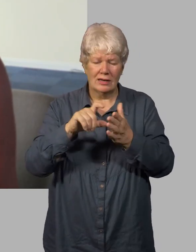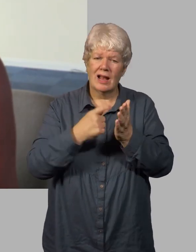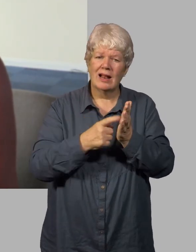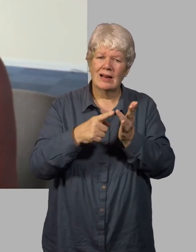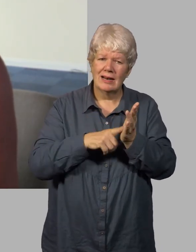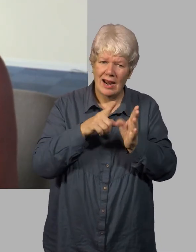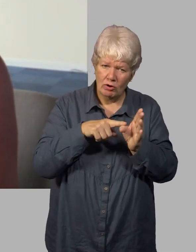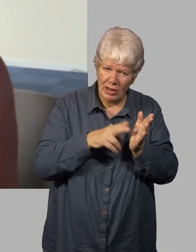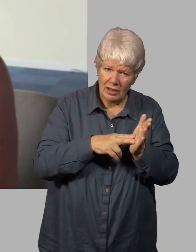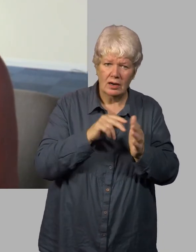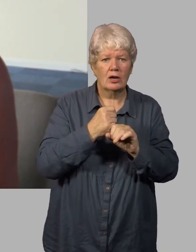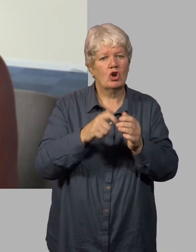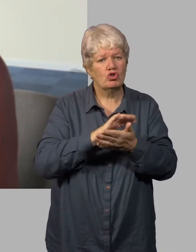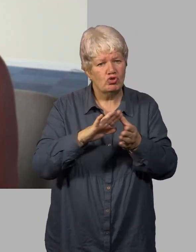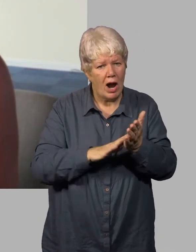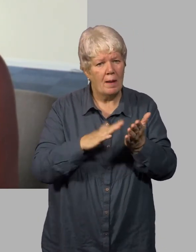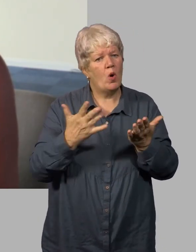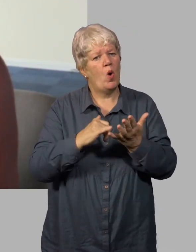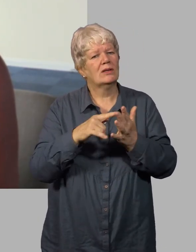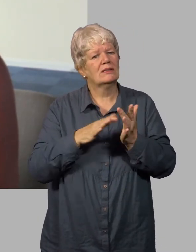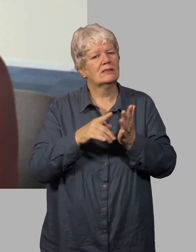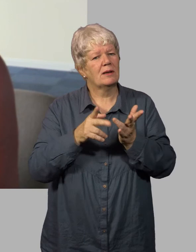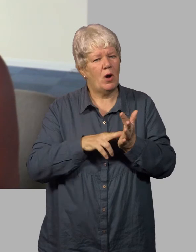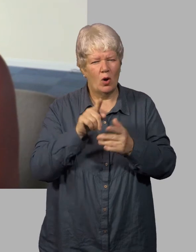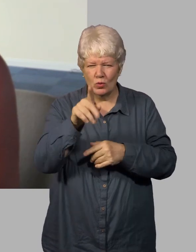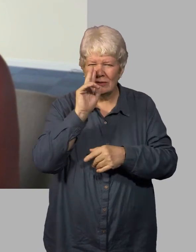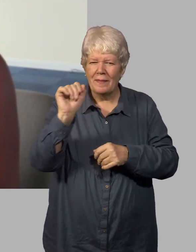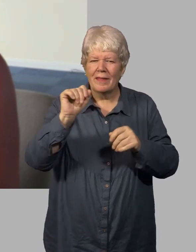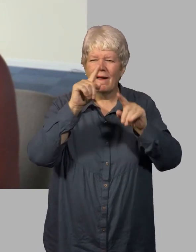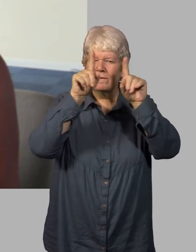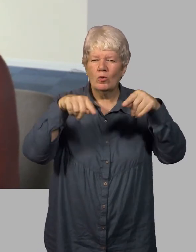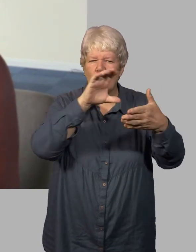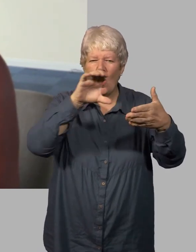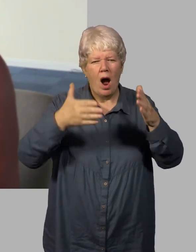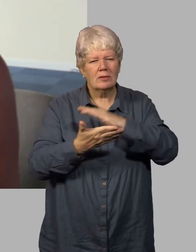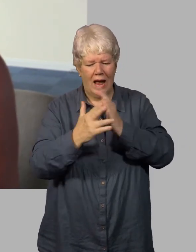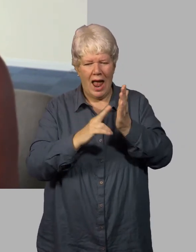out more now, you can contact Carolyn, Graham or Simone. You can